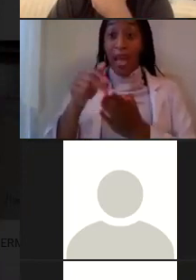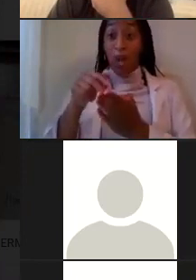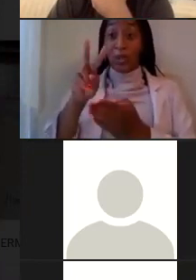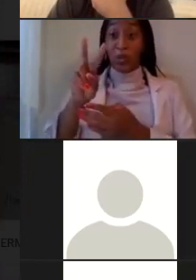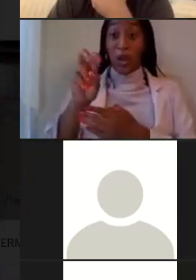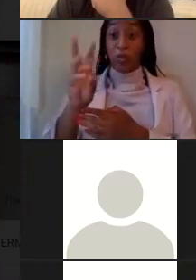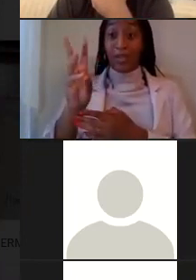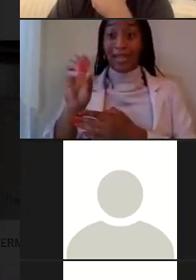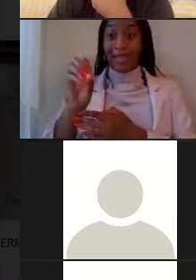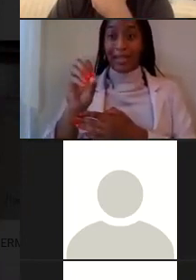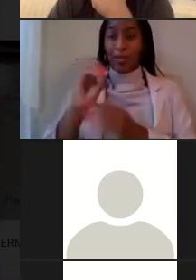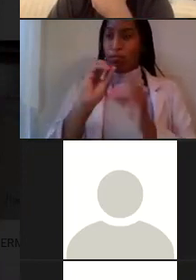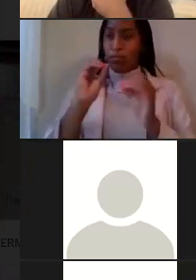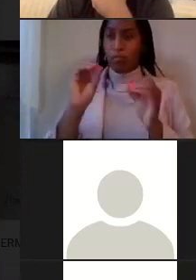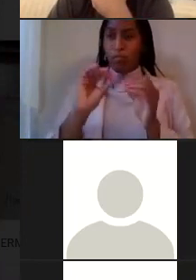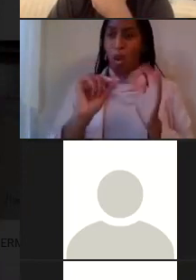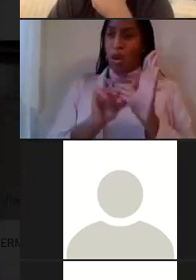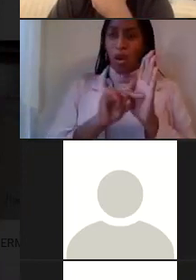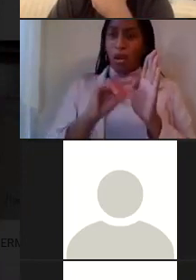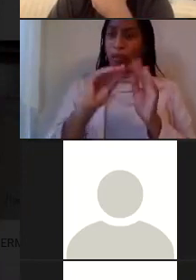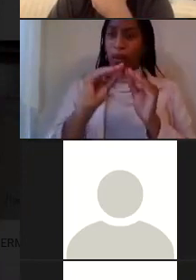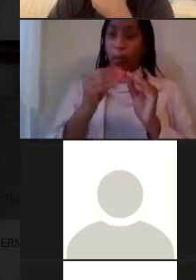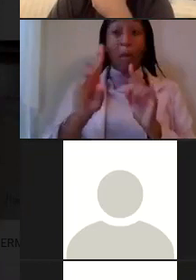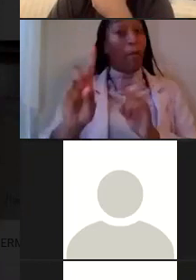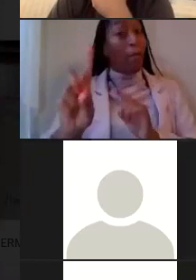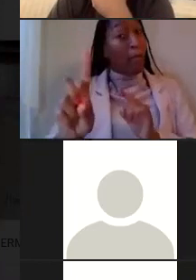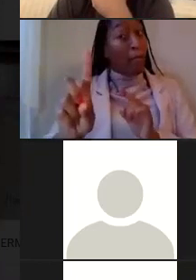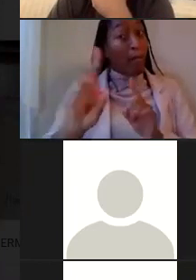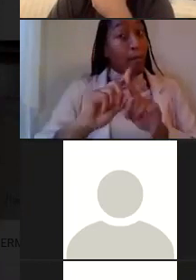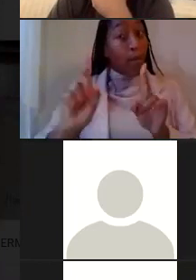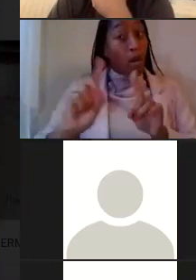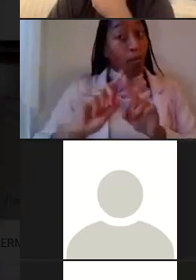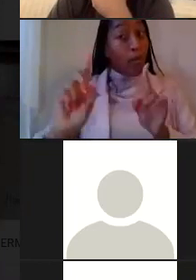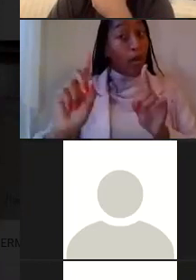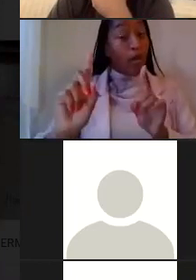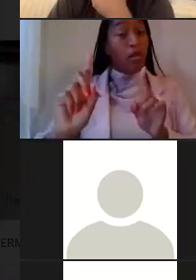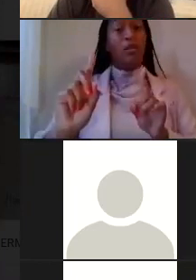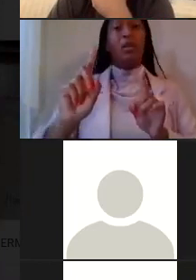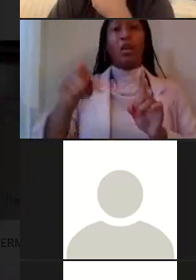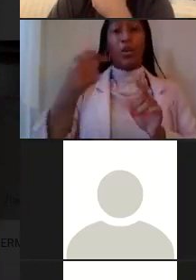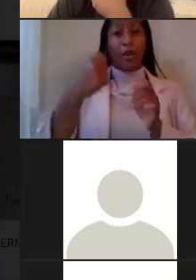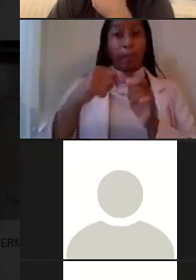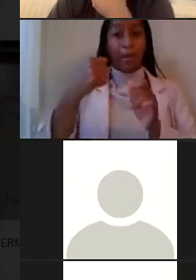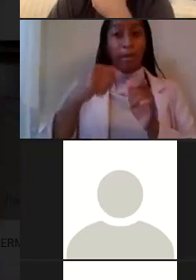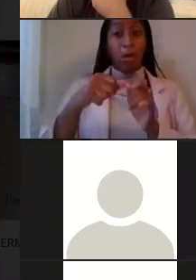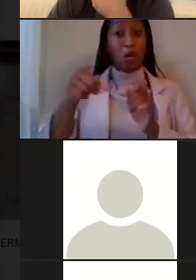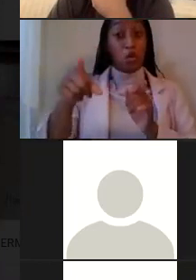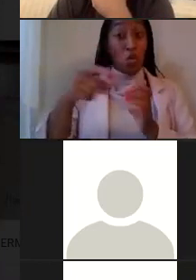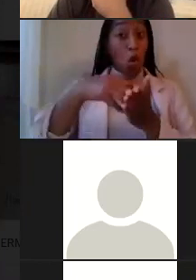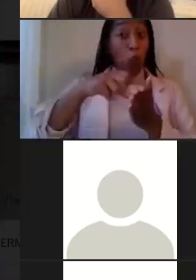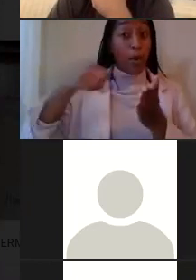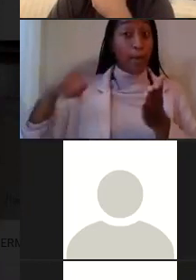But because I am, again, removing heat,